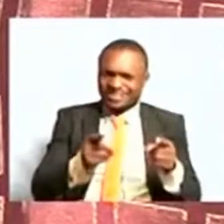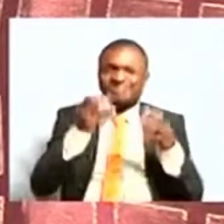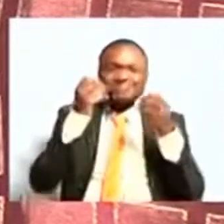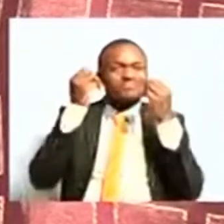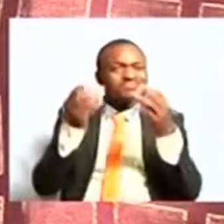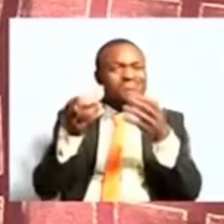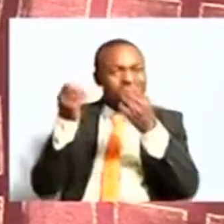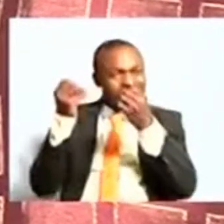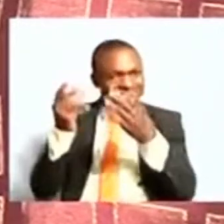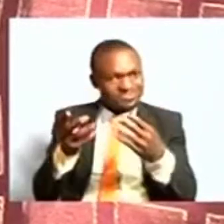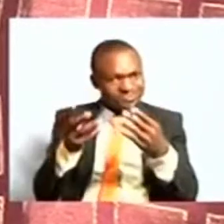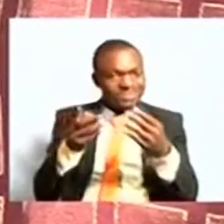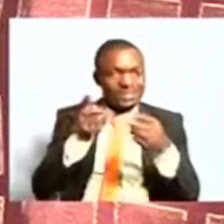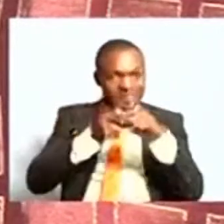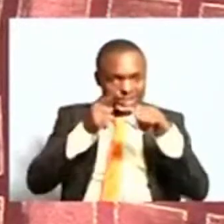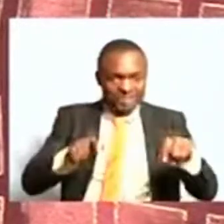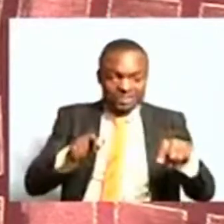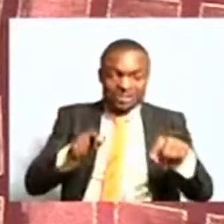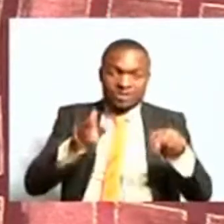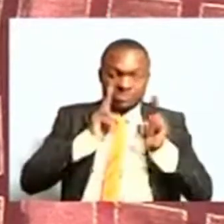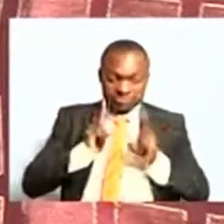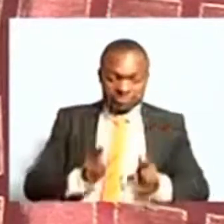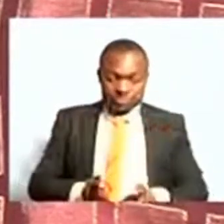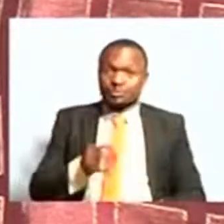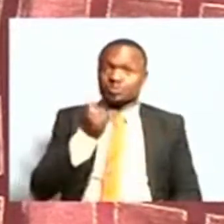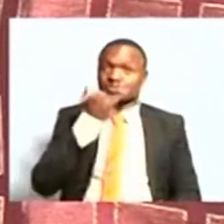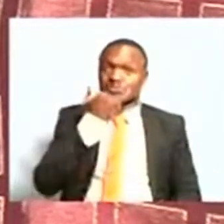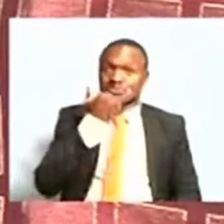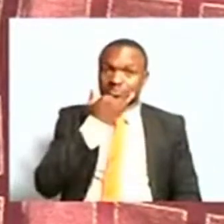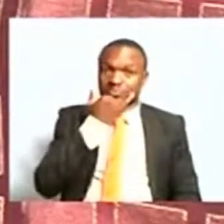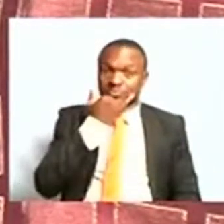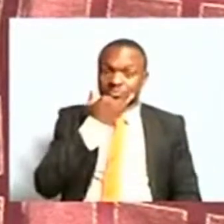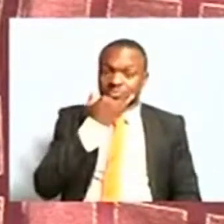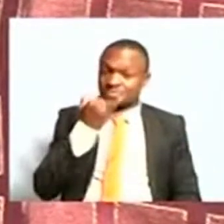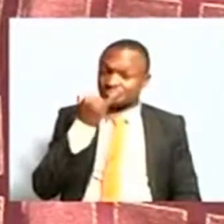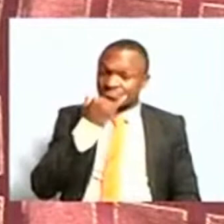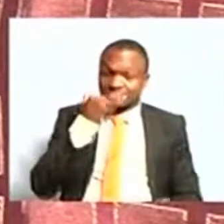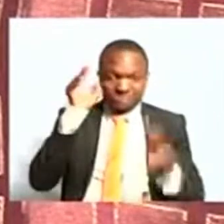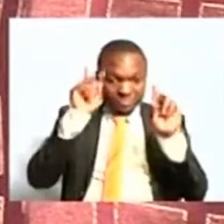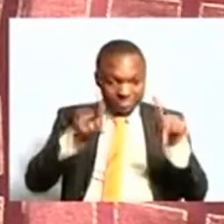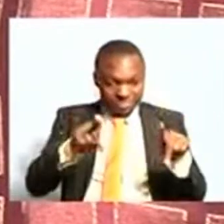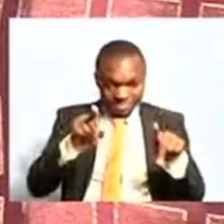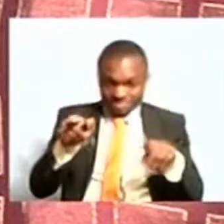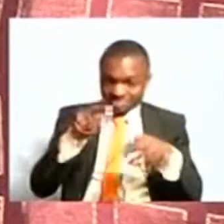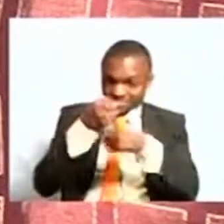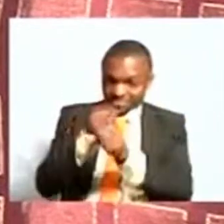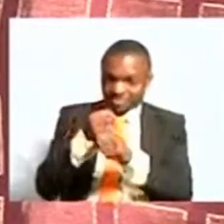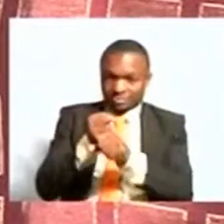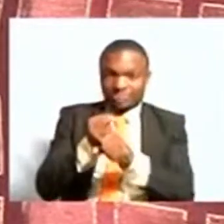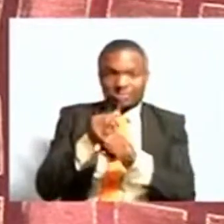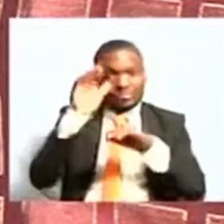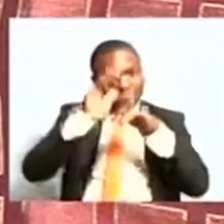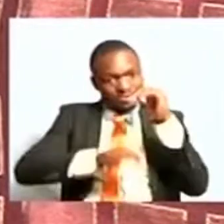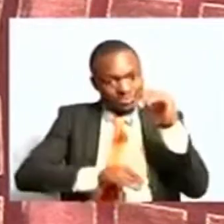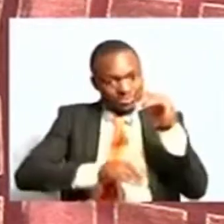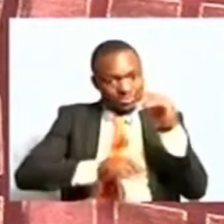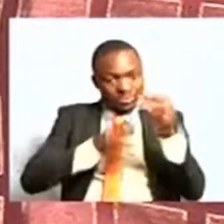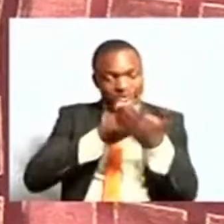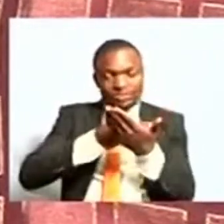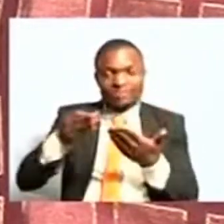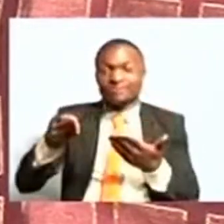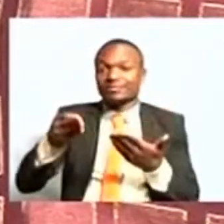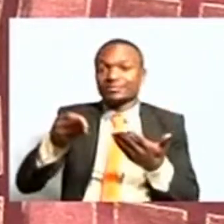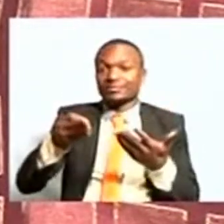accidents are attributed to human error. The mistake that a person is making rather than the failure of the